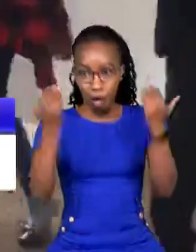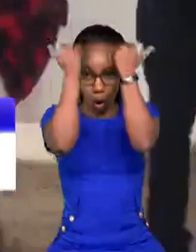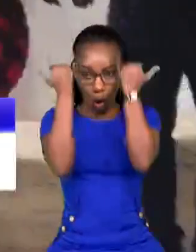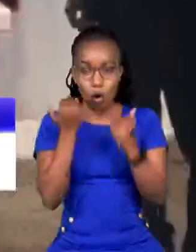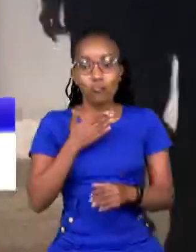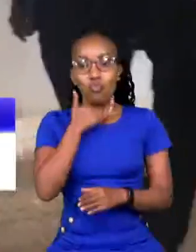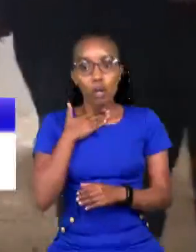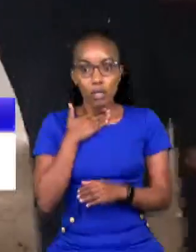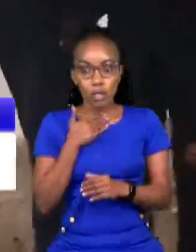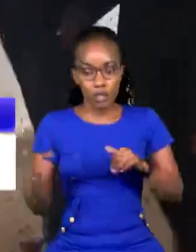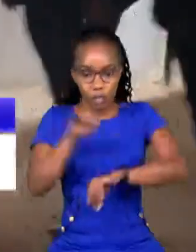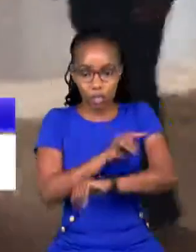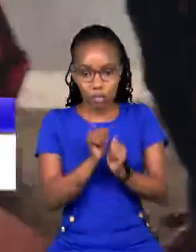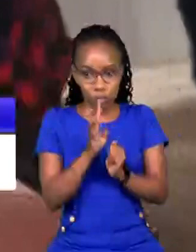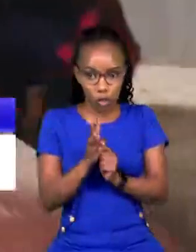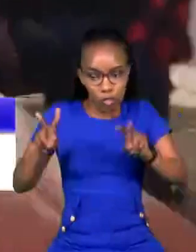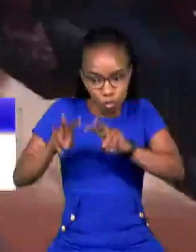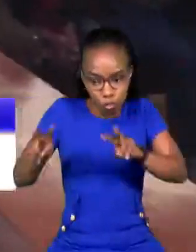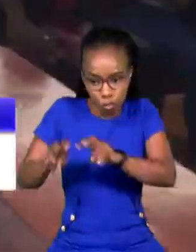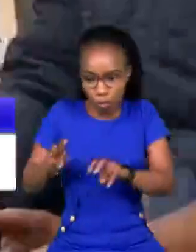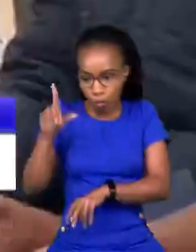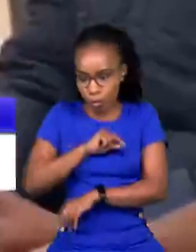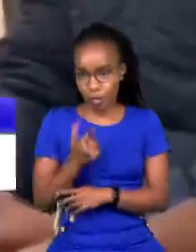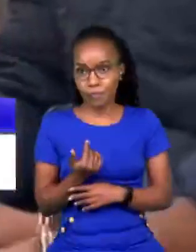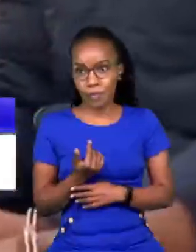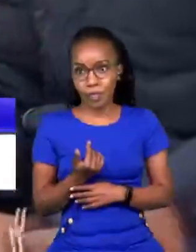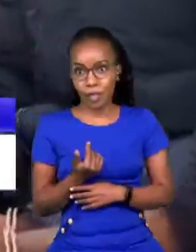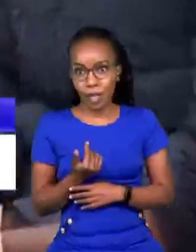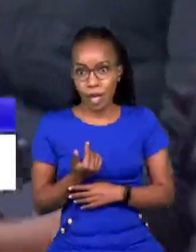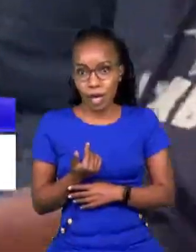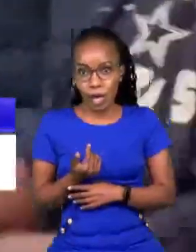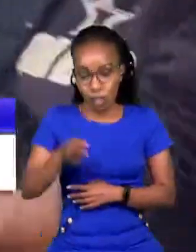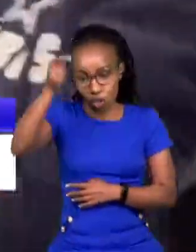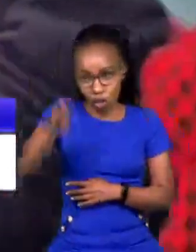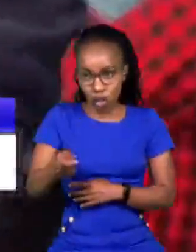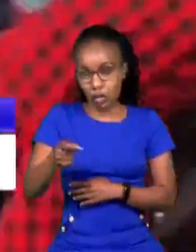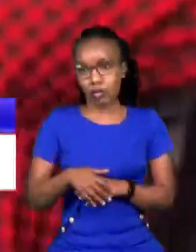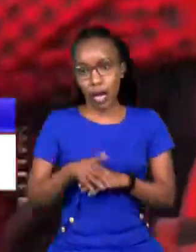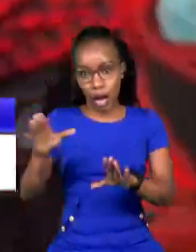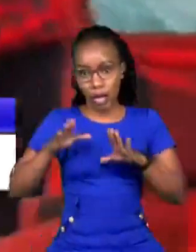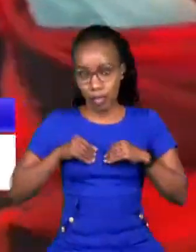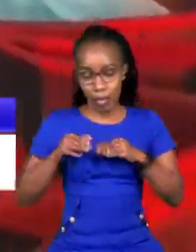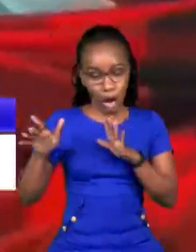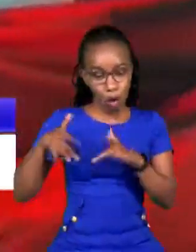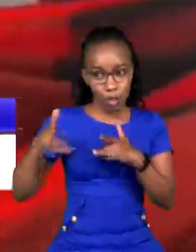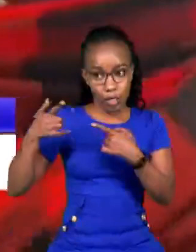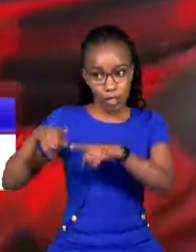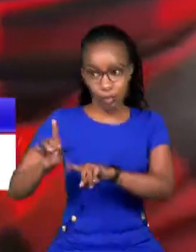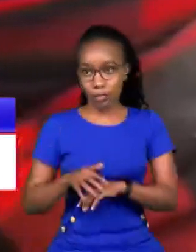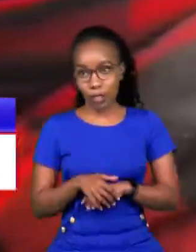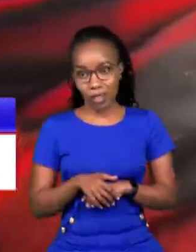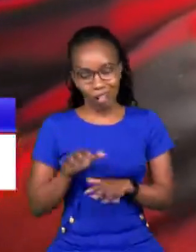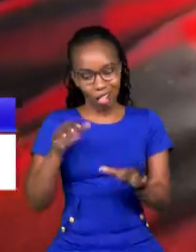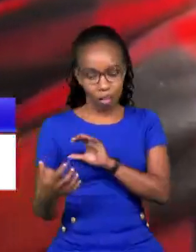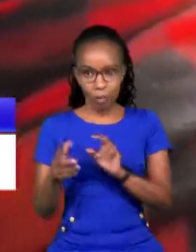14 more days for investigations to be completed. Magistrate Daniel Nugi granted their request since, according to him, it is a complex